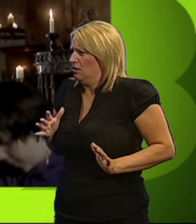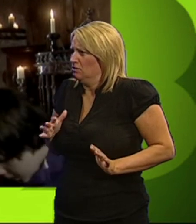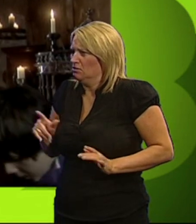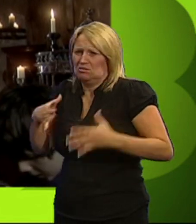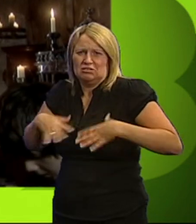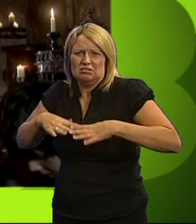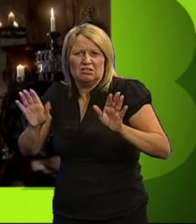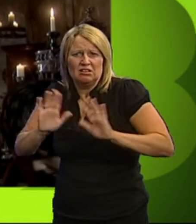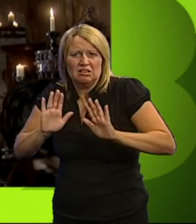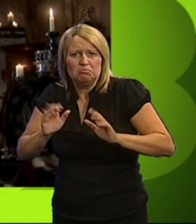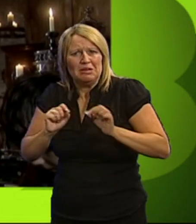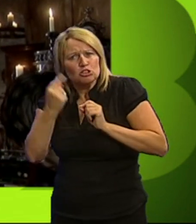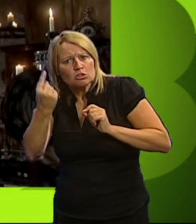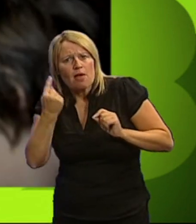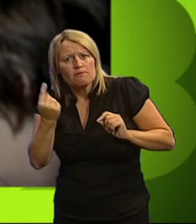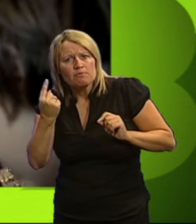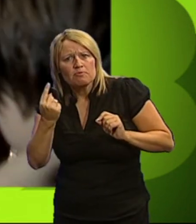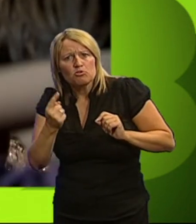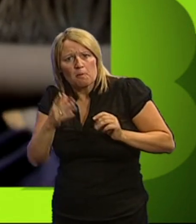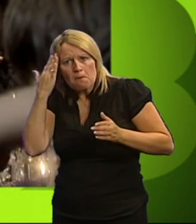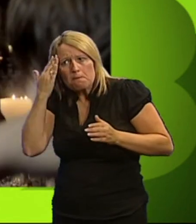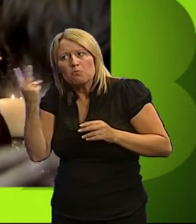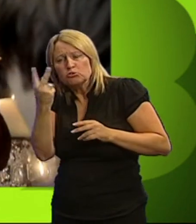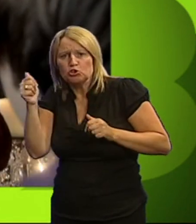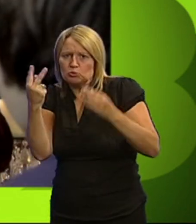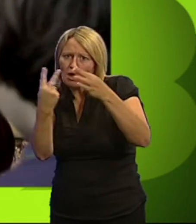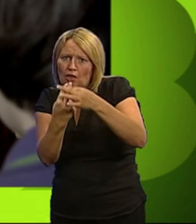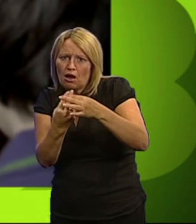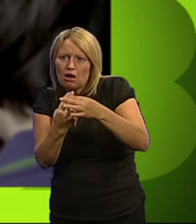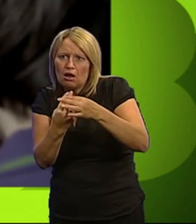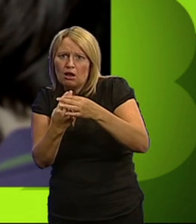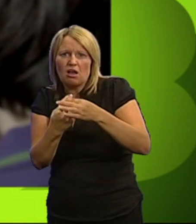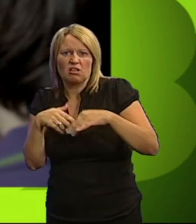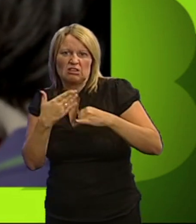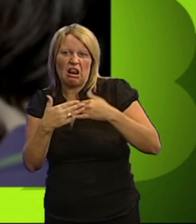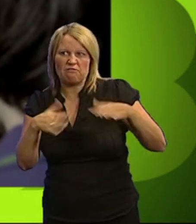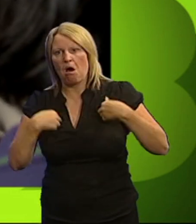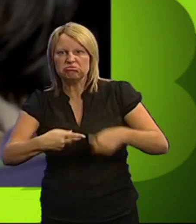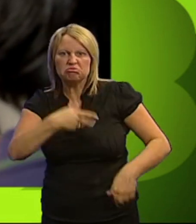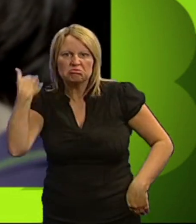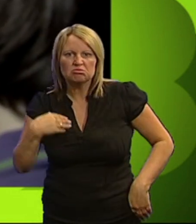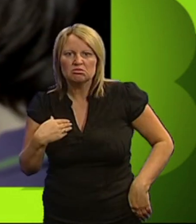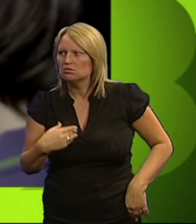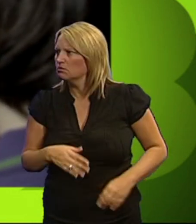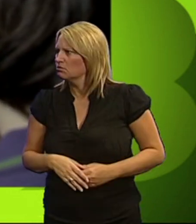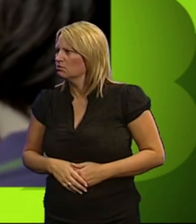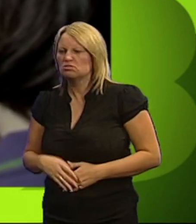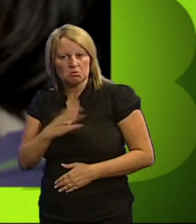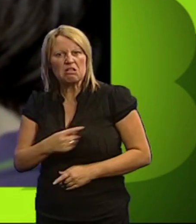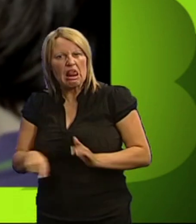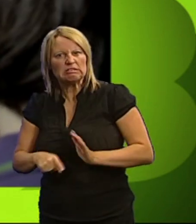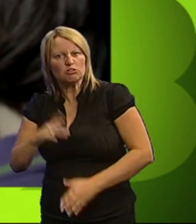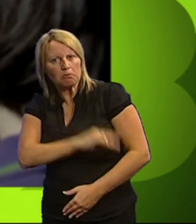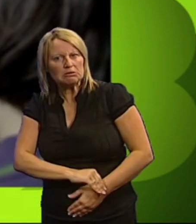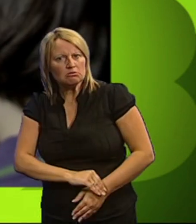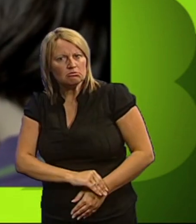need to dress up. Just be yourself. You and Mum are meant to be together. Yeah, until she left us. Stop